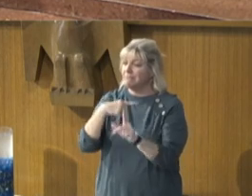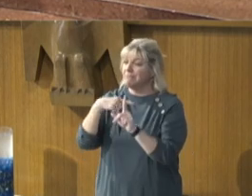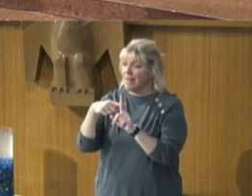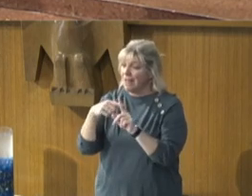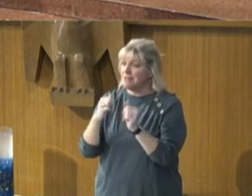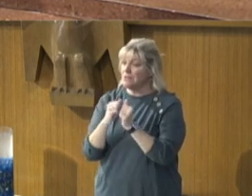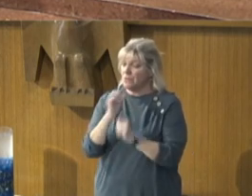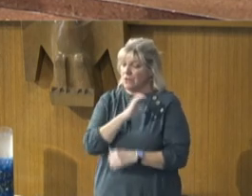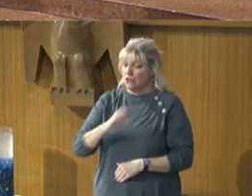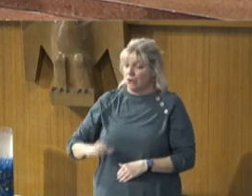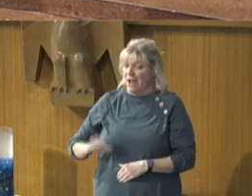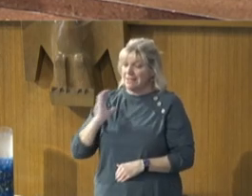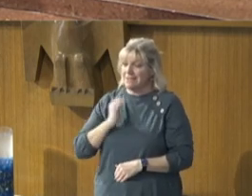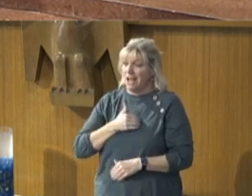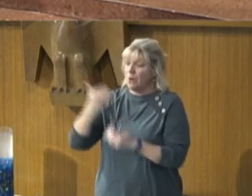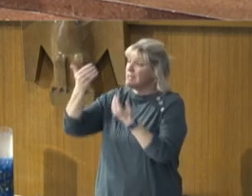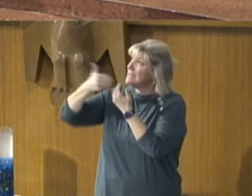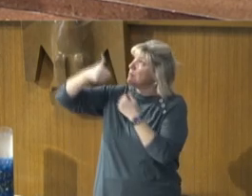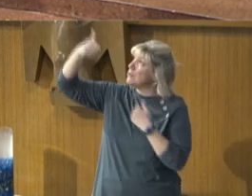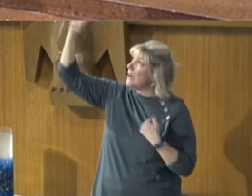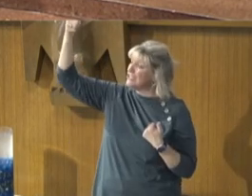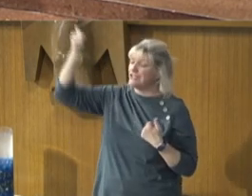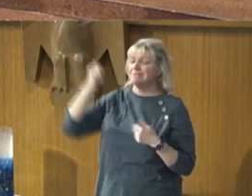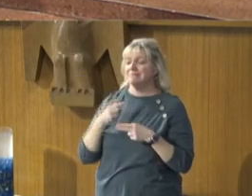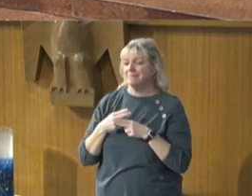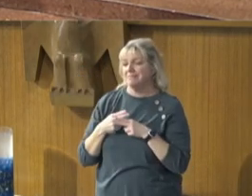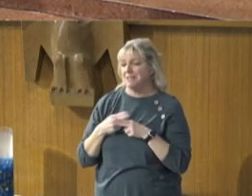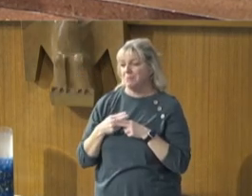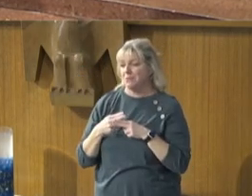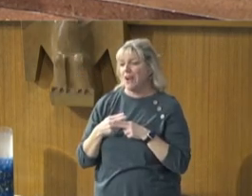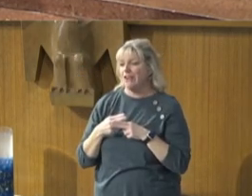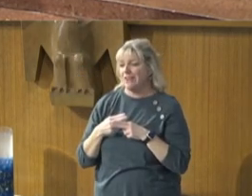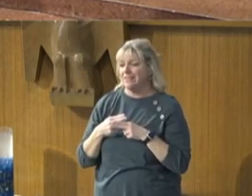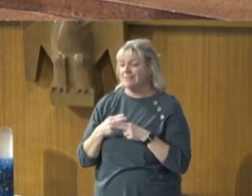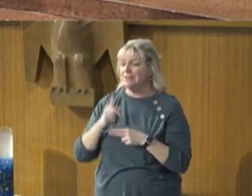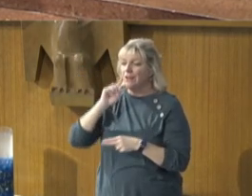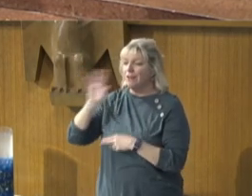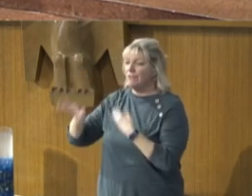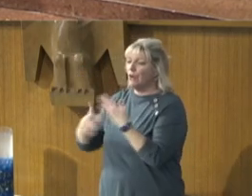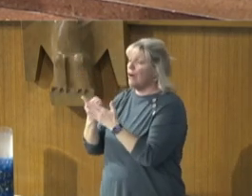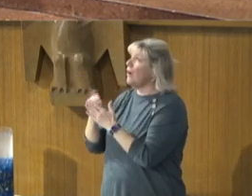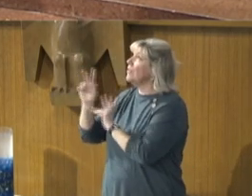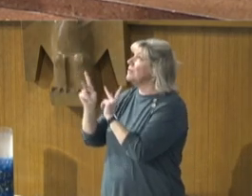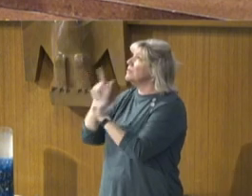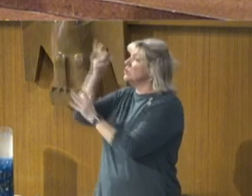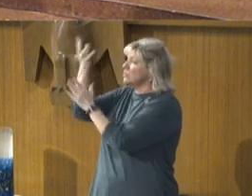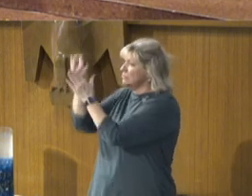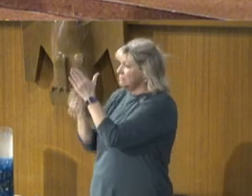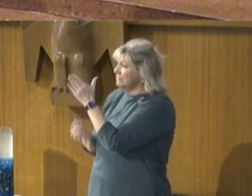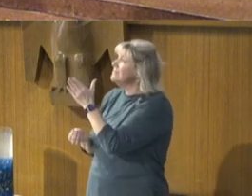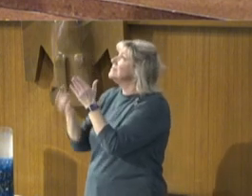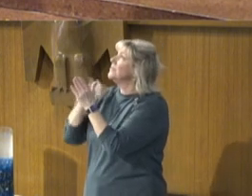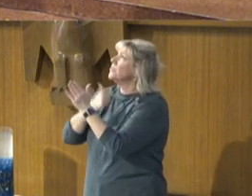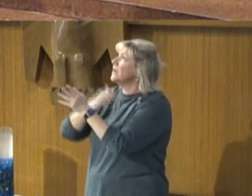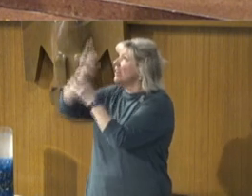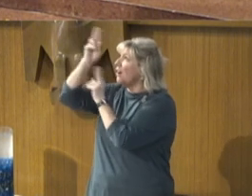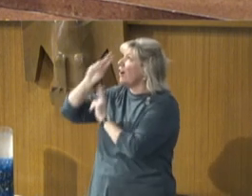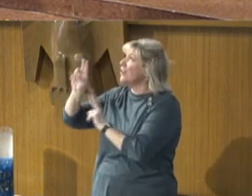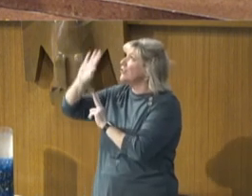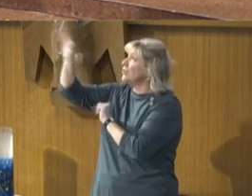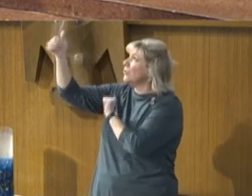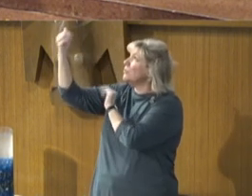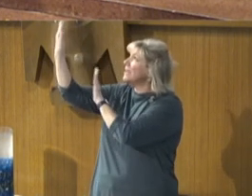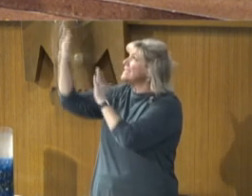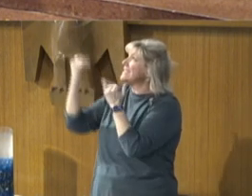our separation is only temporary. For the saints we have your presence this morning, God, we give